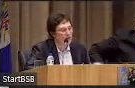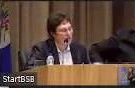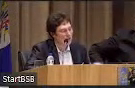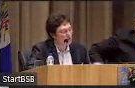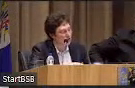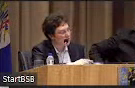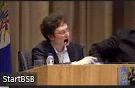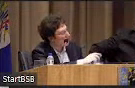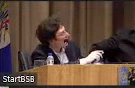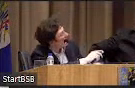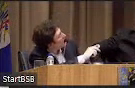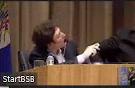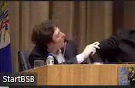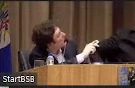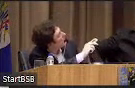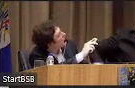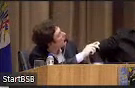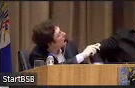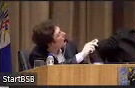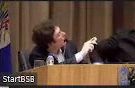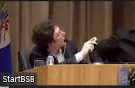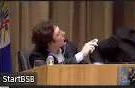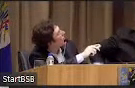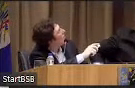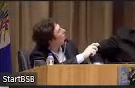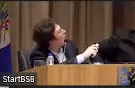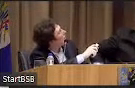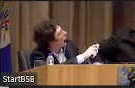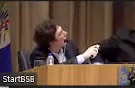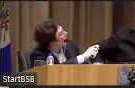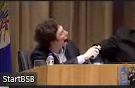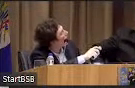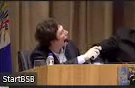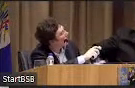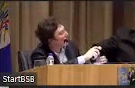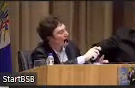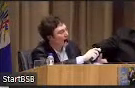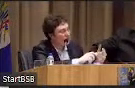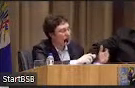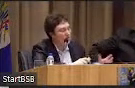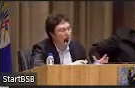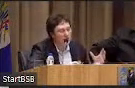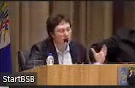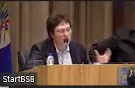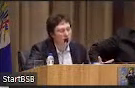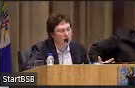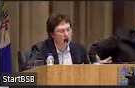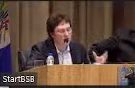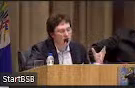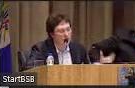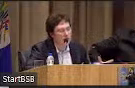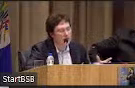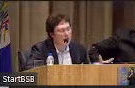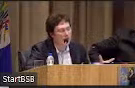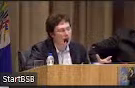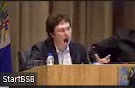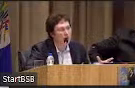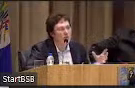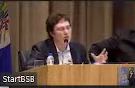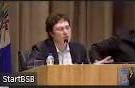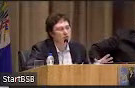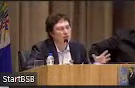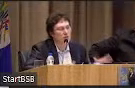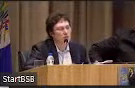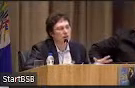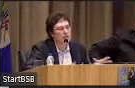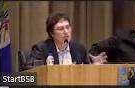SCCs, ICC, sorry, which is very elevated. Of course, some variables have lower